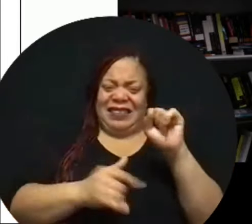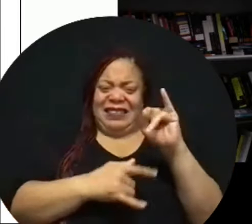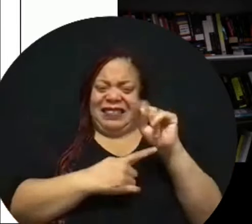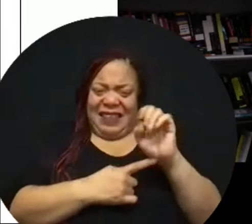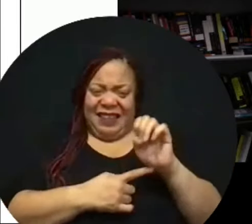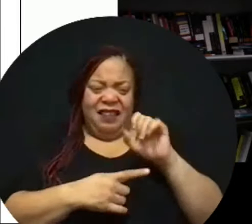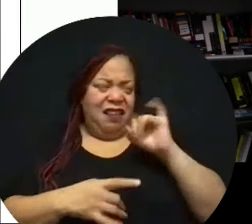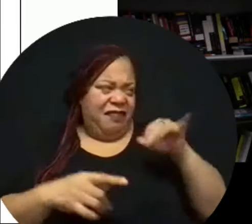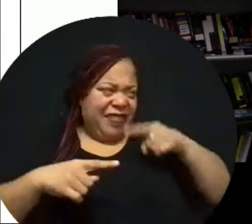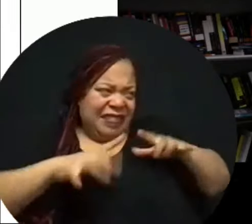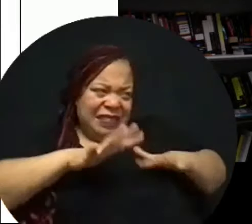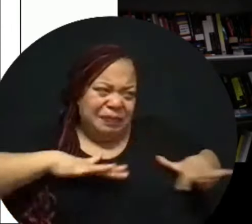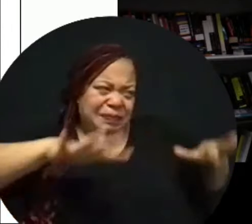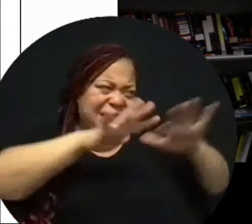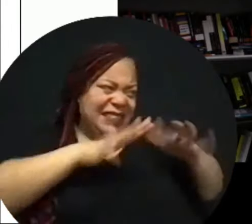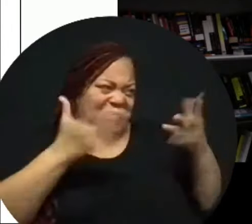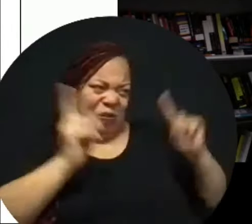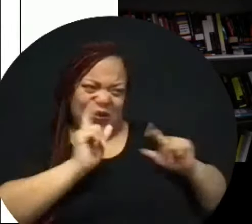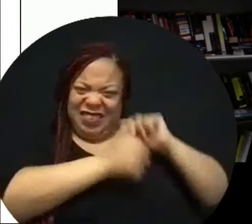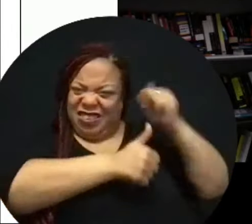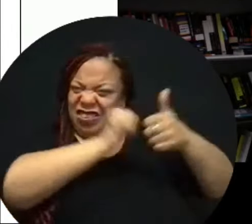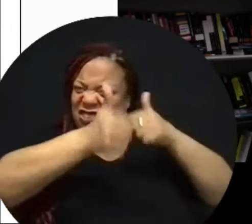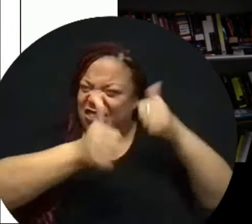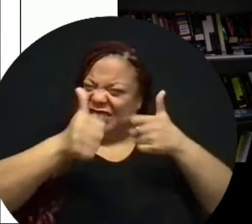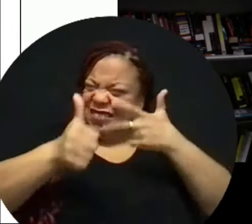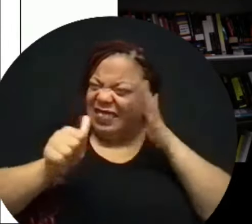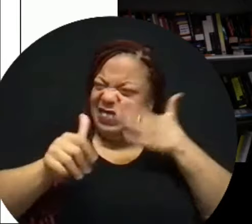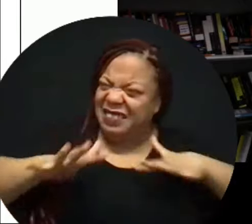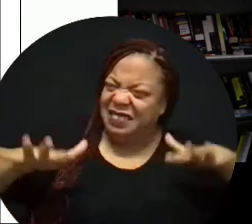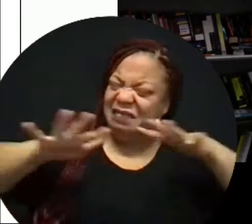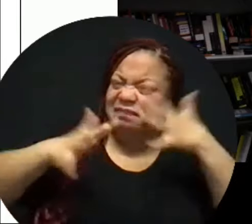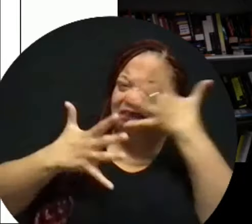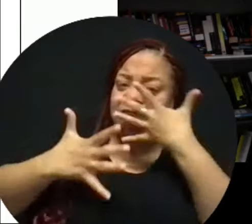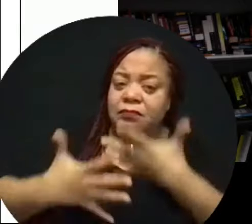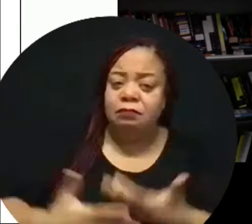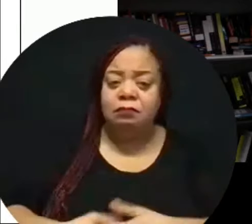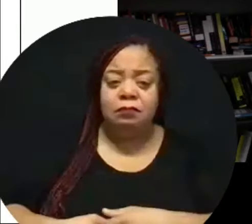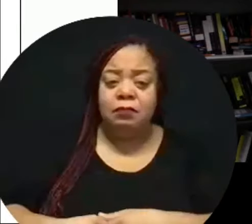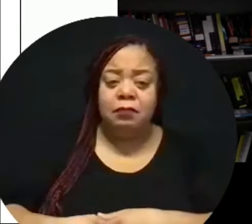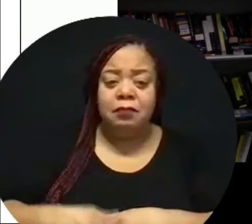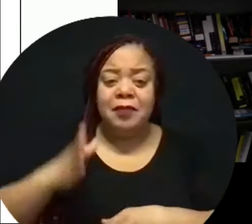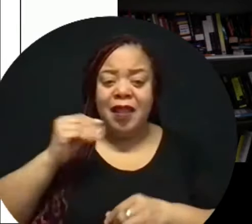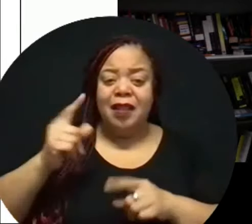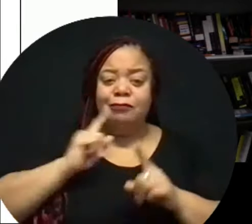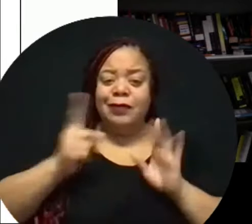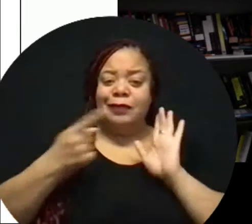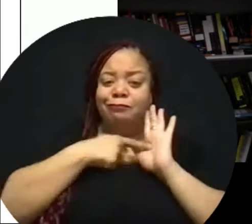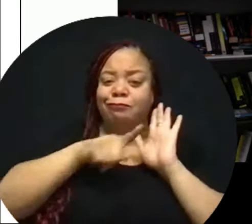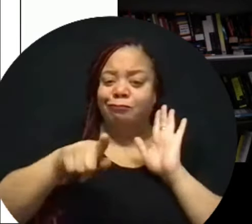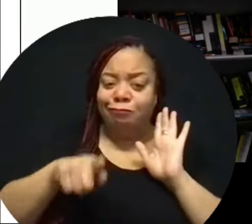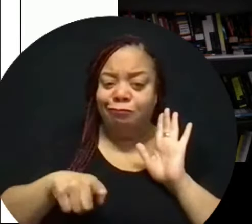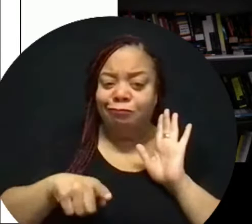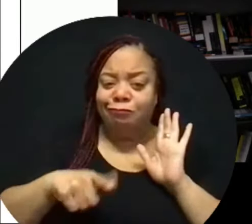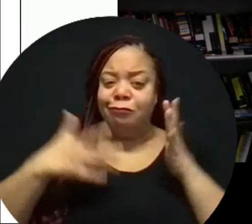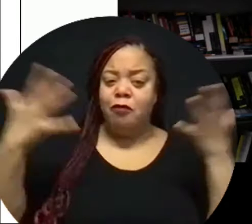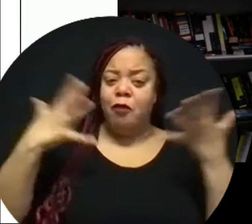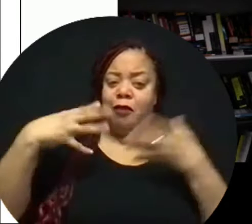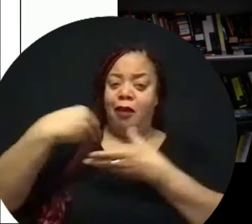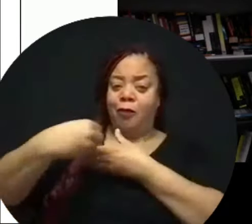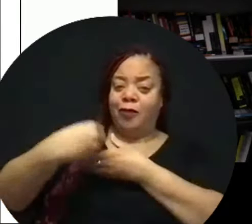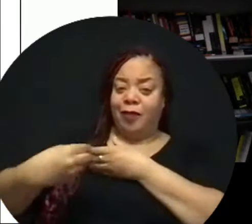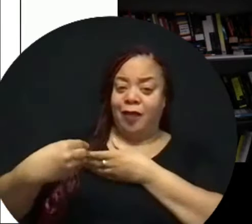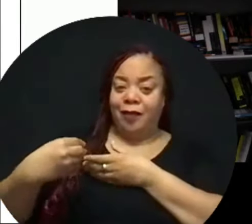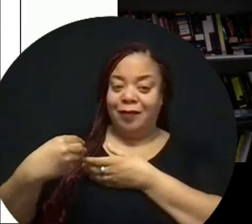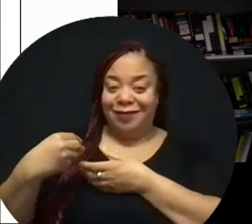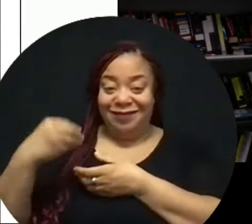Brown communities, in particular Indigenous communities, face more broadly and on the outside, technically on the